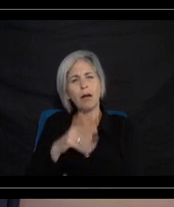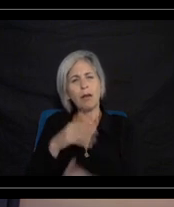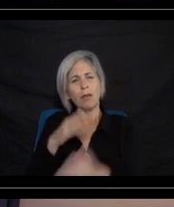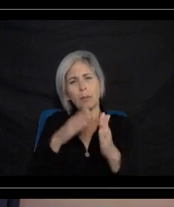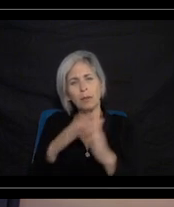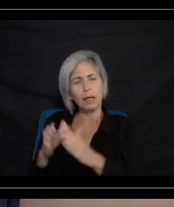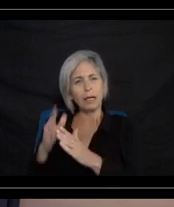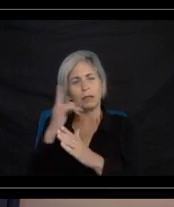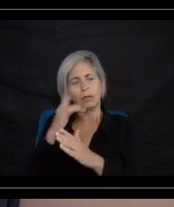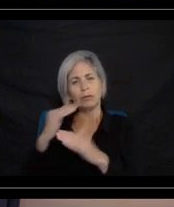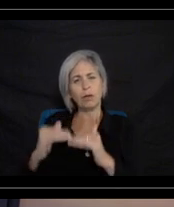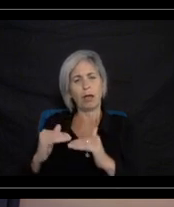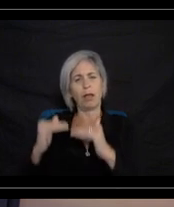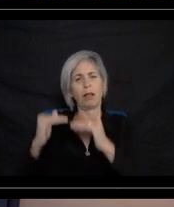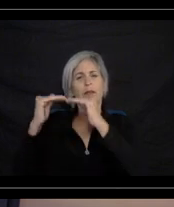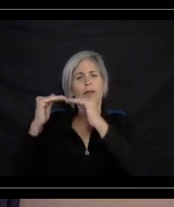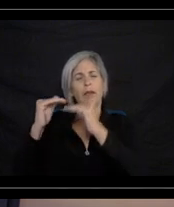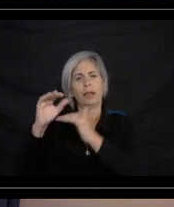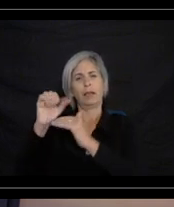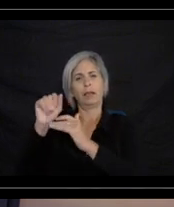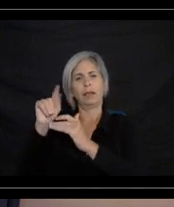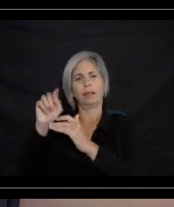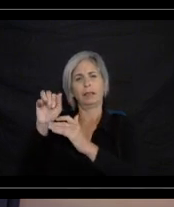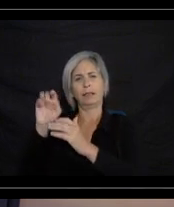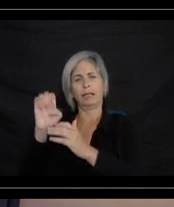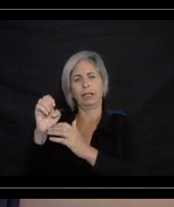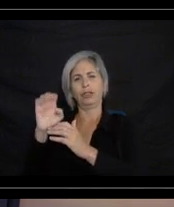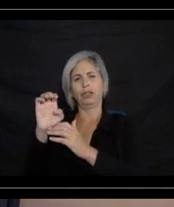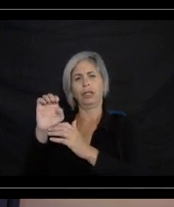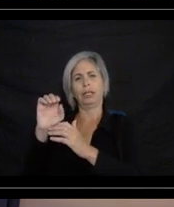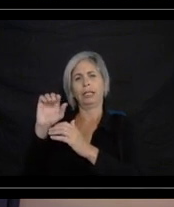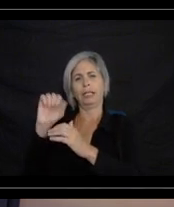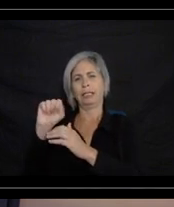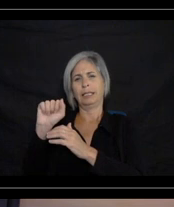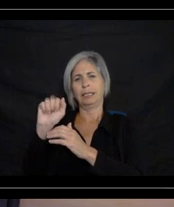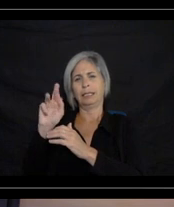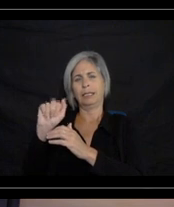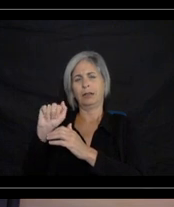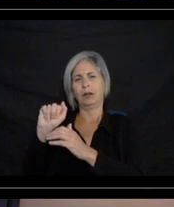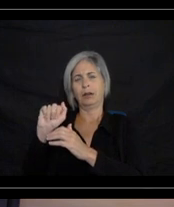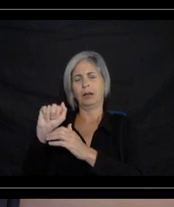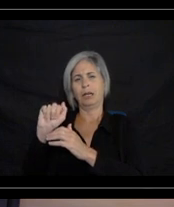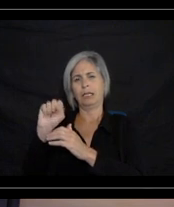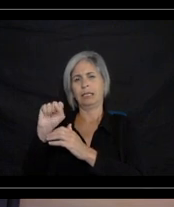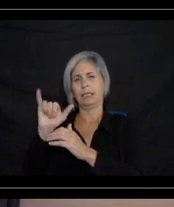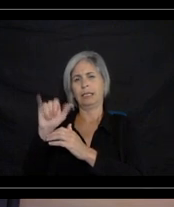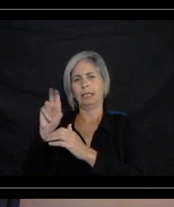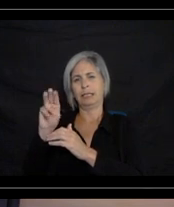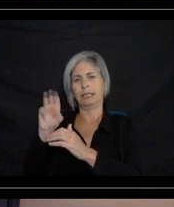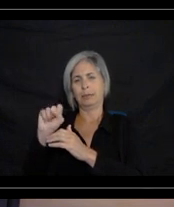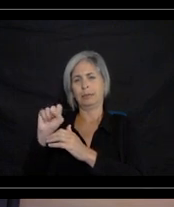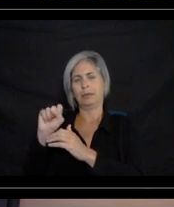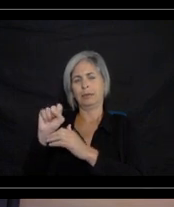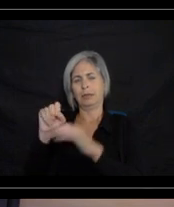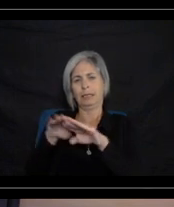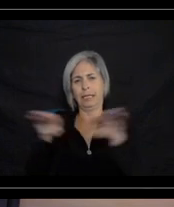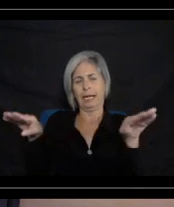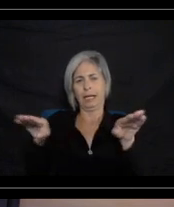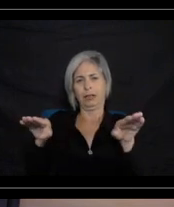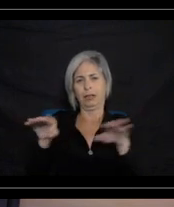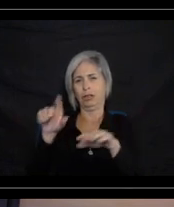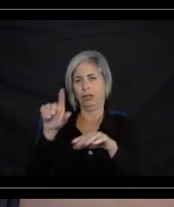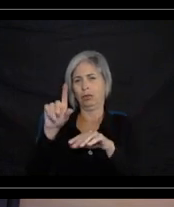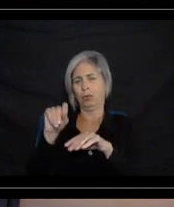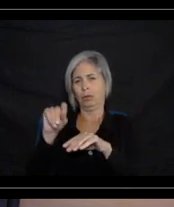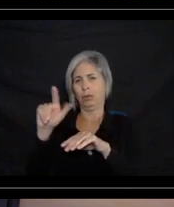plans to elevate the stage at Sarah Sims Park? When and if prior to June 19,